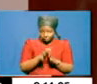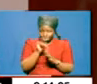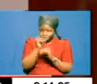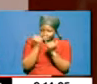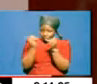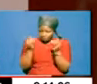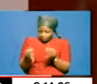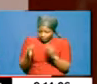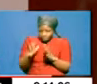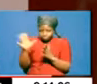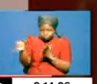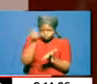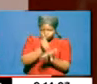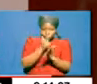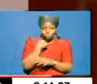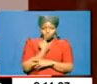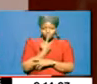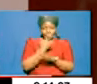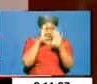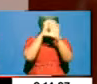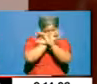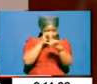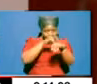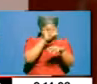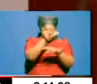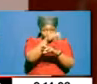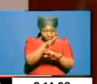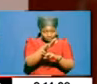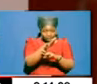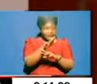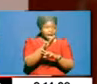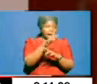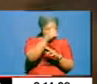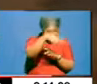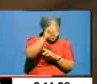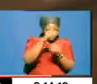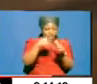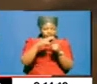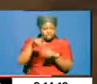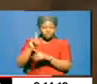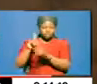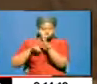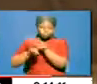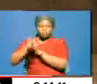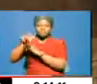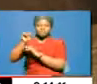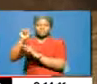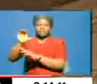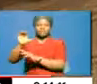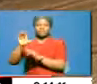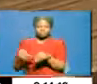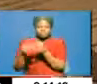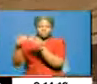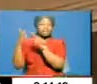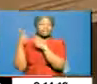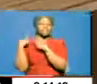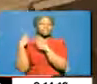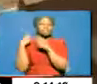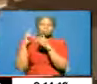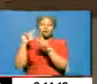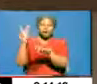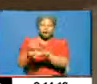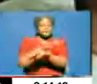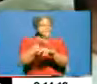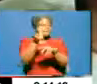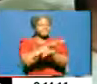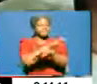by the President and, when approved by Parliament, sit on the Judicial Service Commission and will be tasked with oversighting the